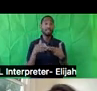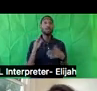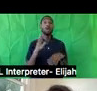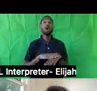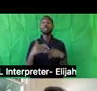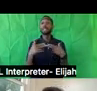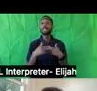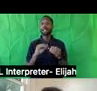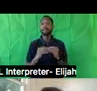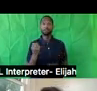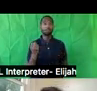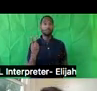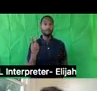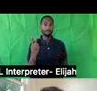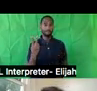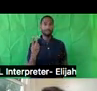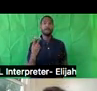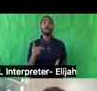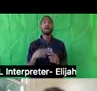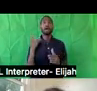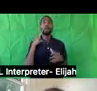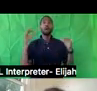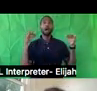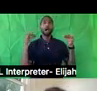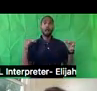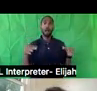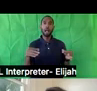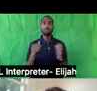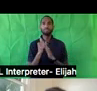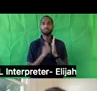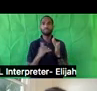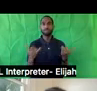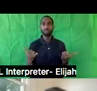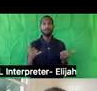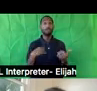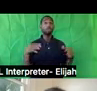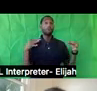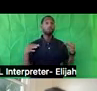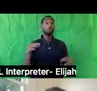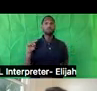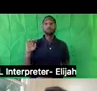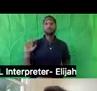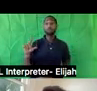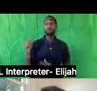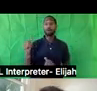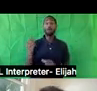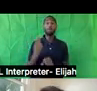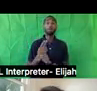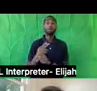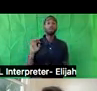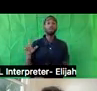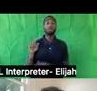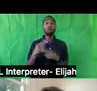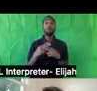12 and run you through our agenda today. So our instructional tool is we're going to be doing a tool called Broken